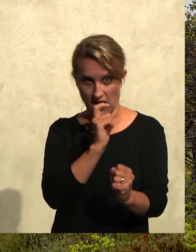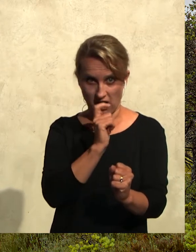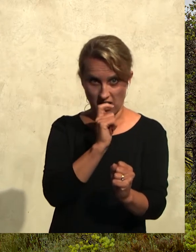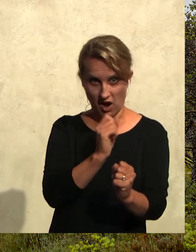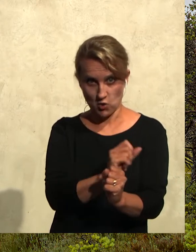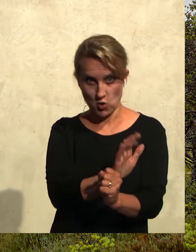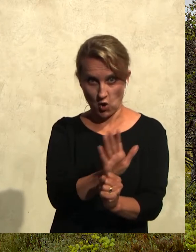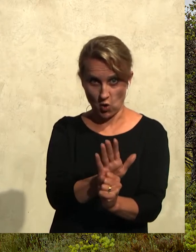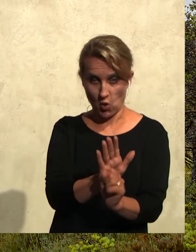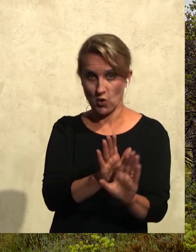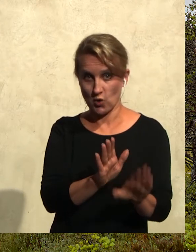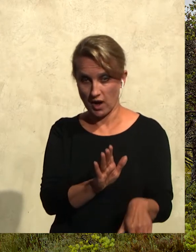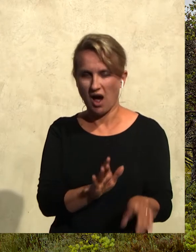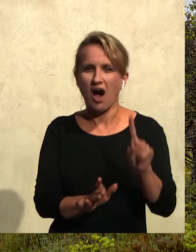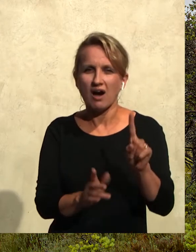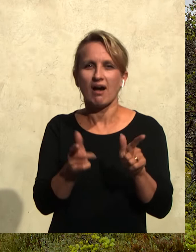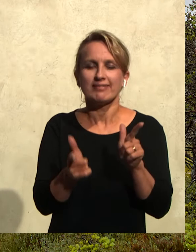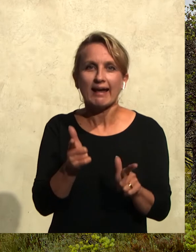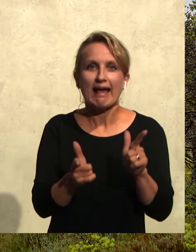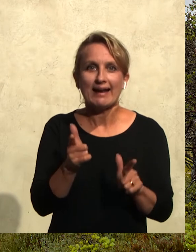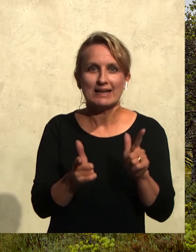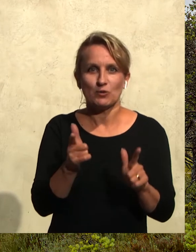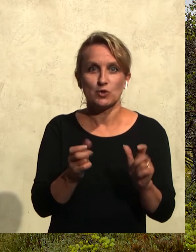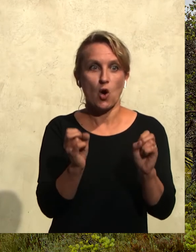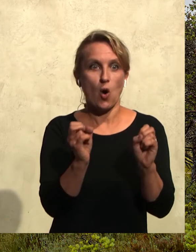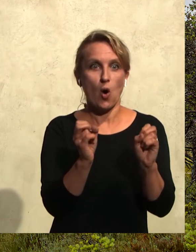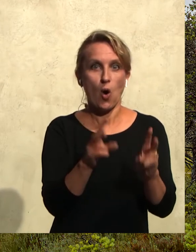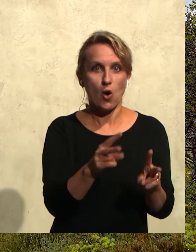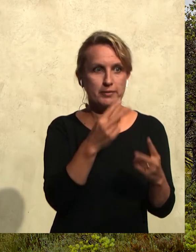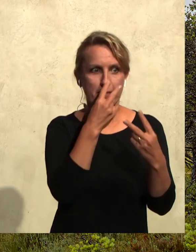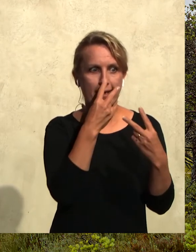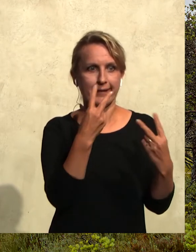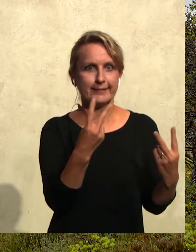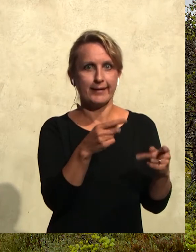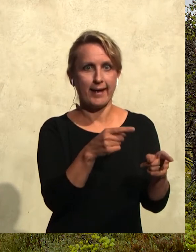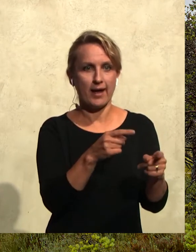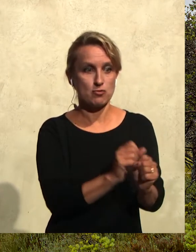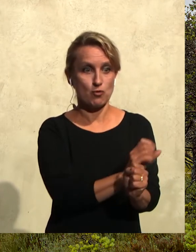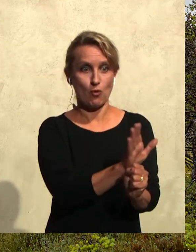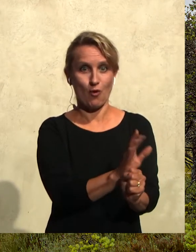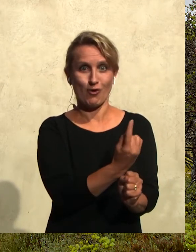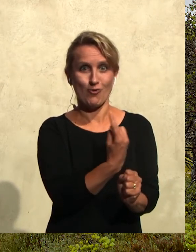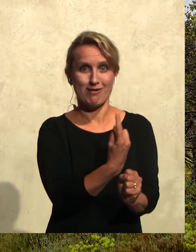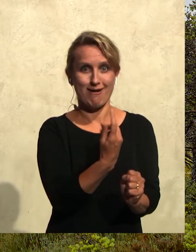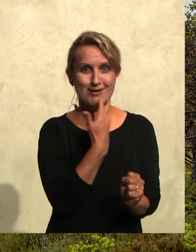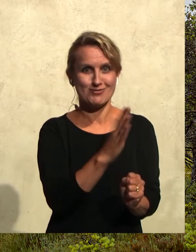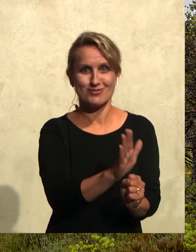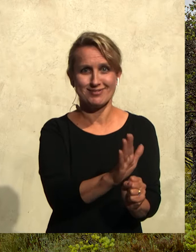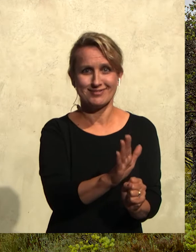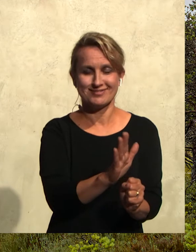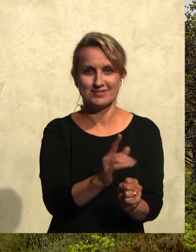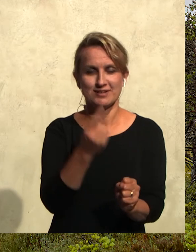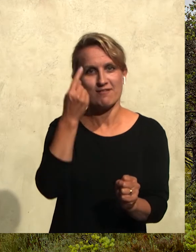threat that we cannot see posed by mental health problems and psychosocial